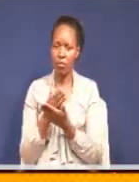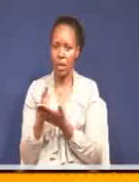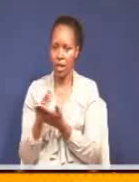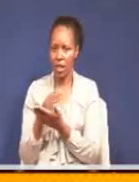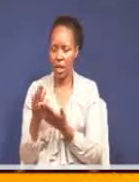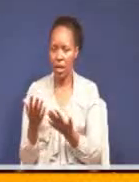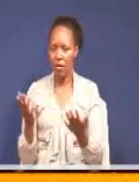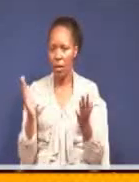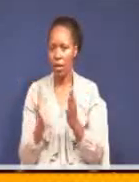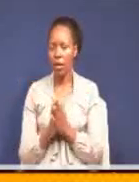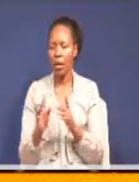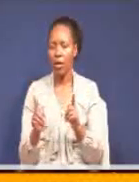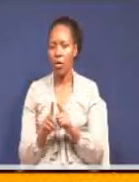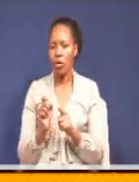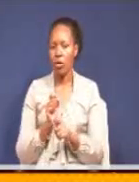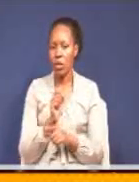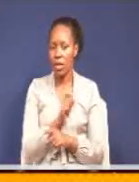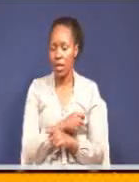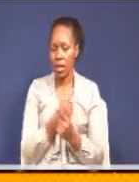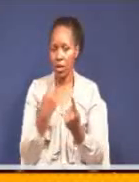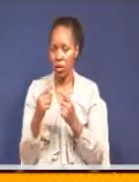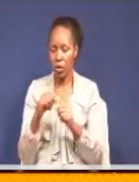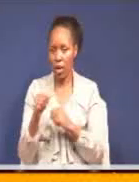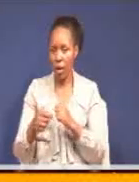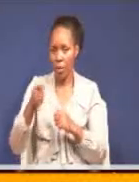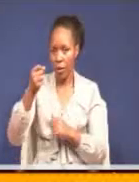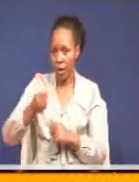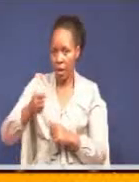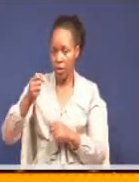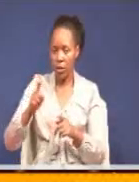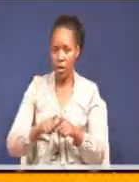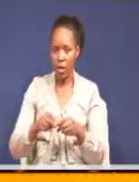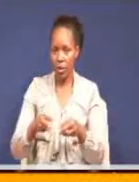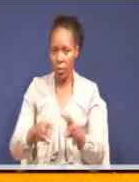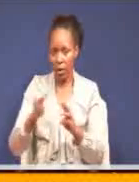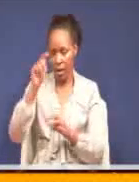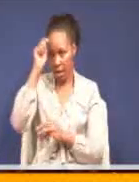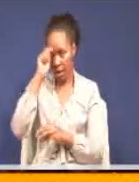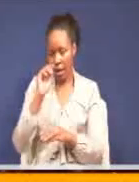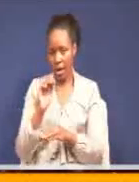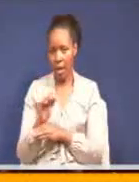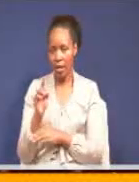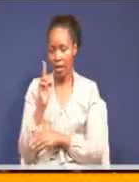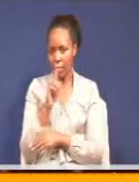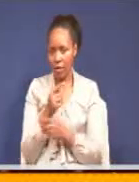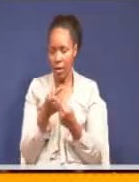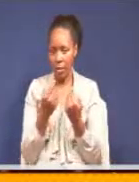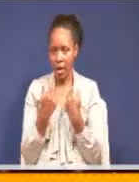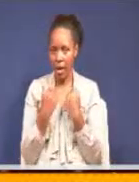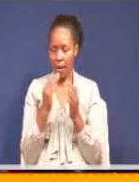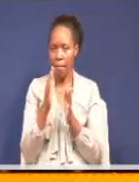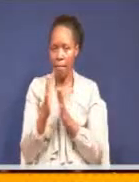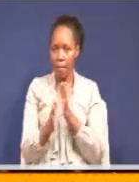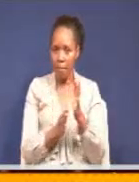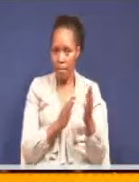way Senator Tobiko raised about Kajiado is the same way the Senator of Tharaka Nithi is asking. But there are plans underway